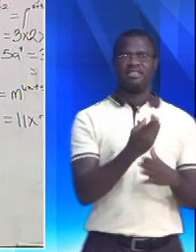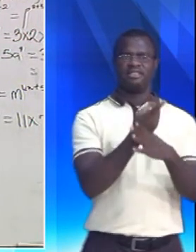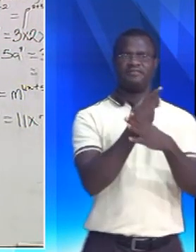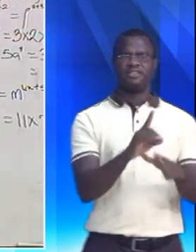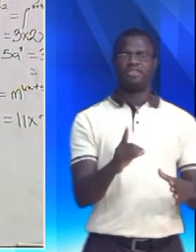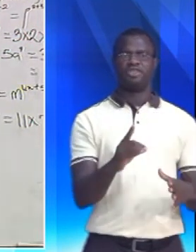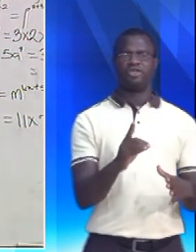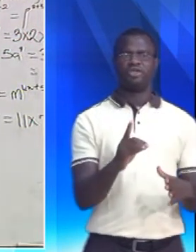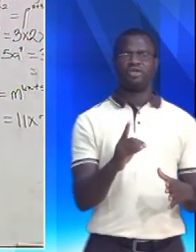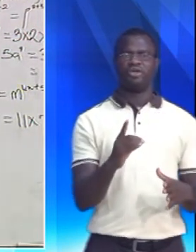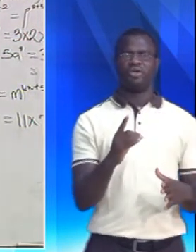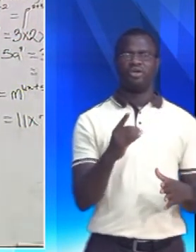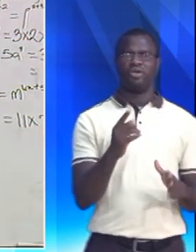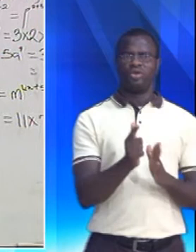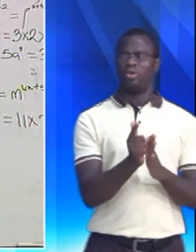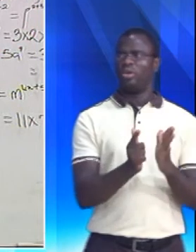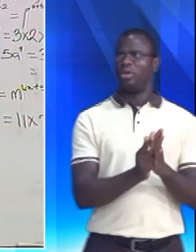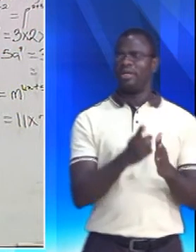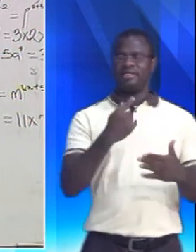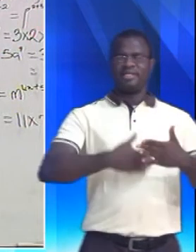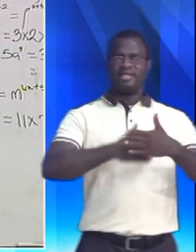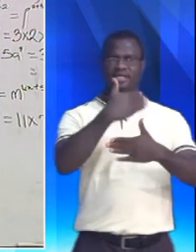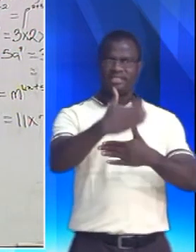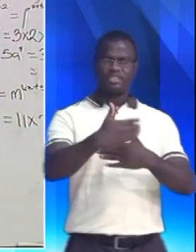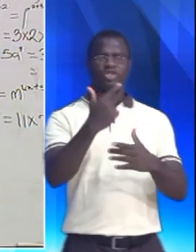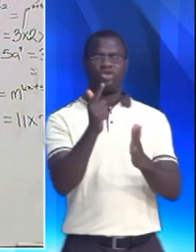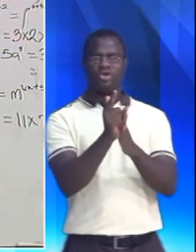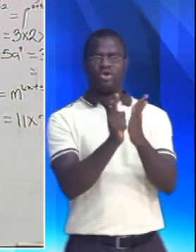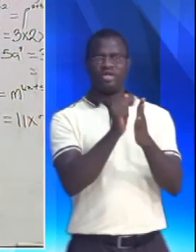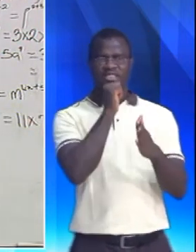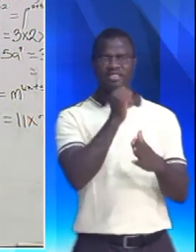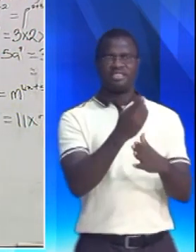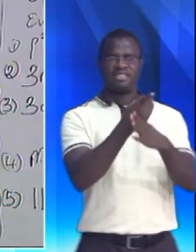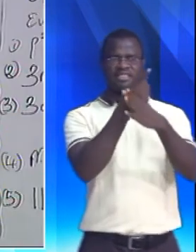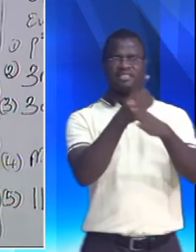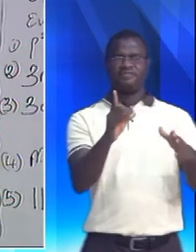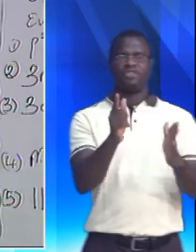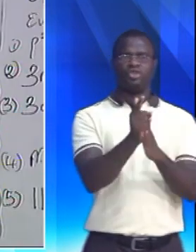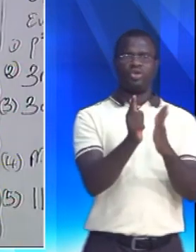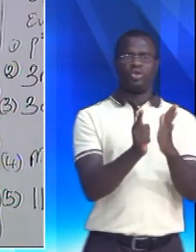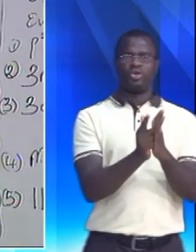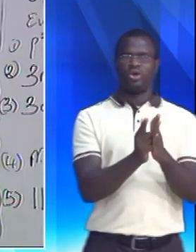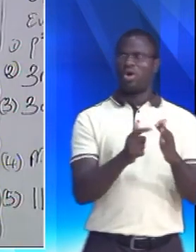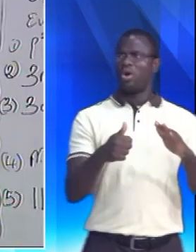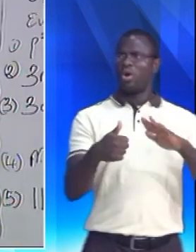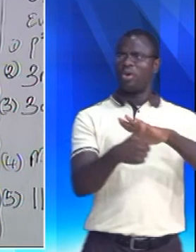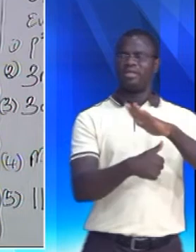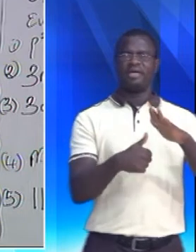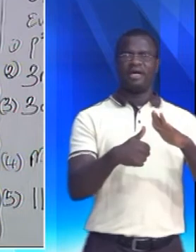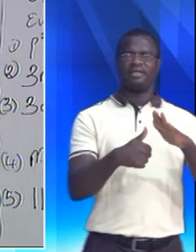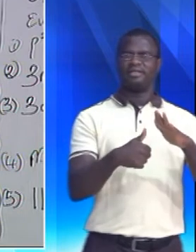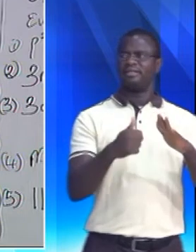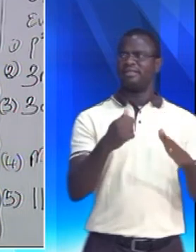division law. Under division, if we have a raised to power m divided